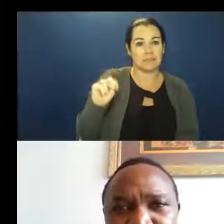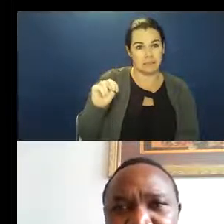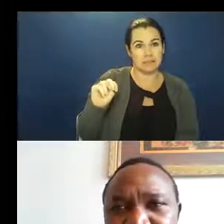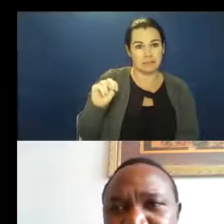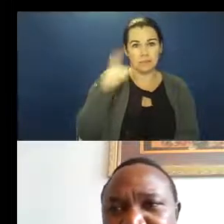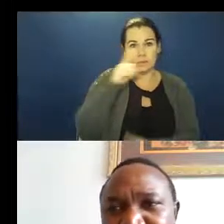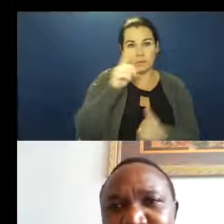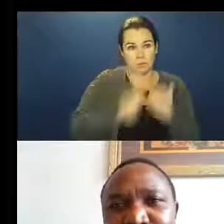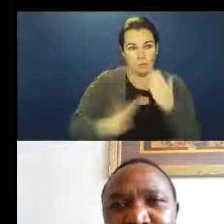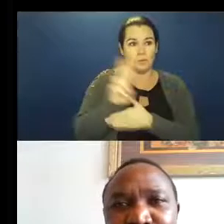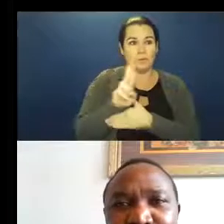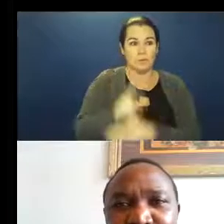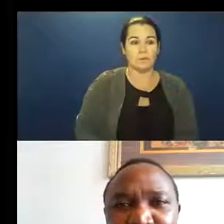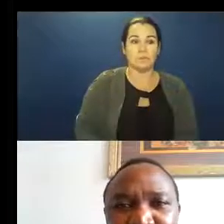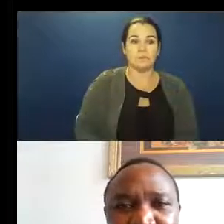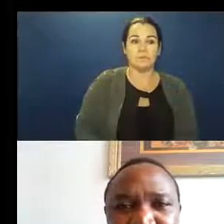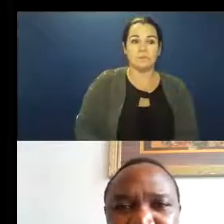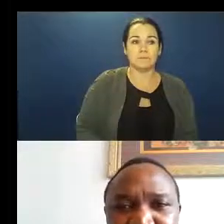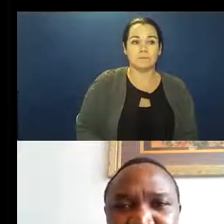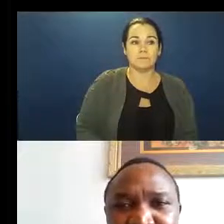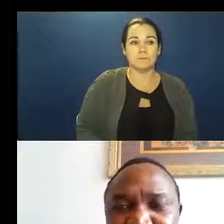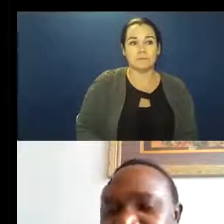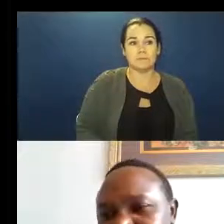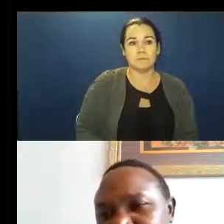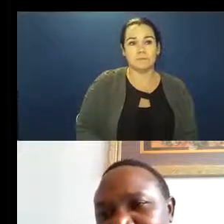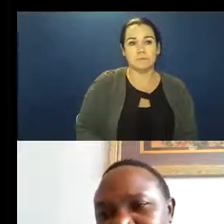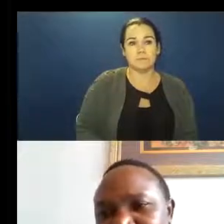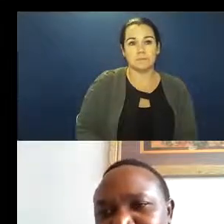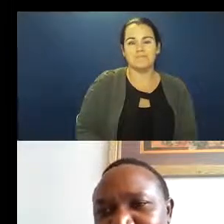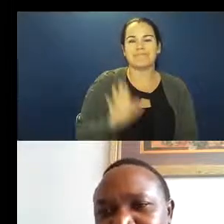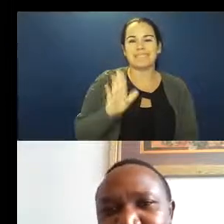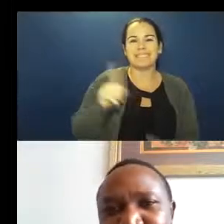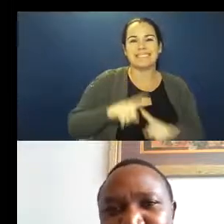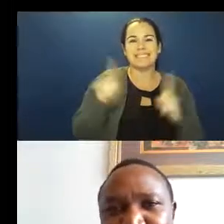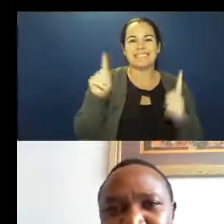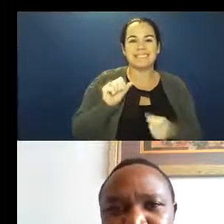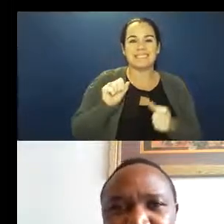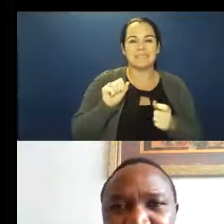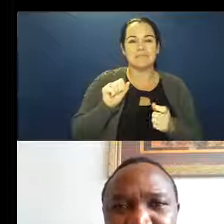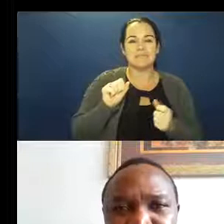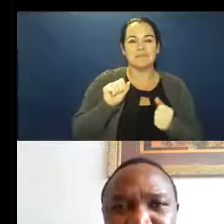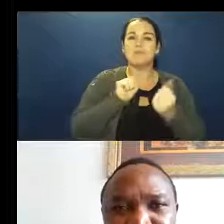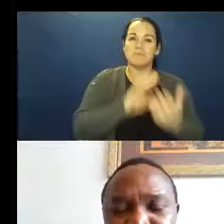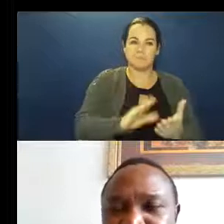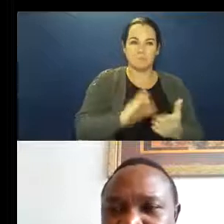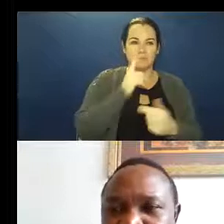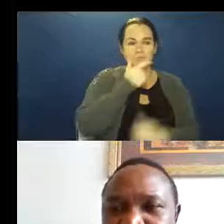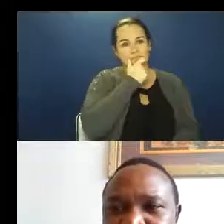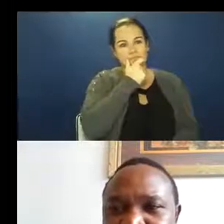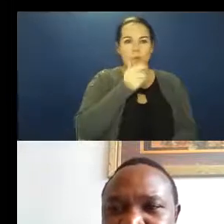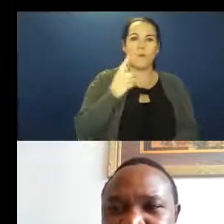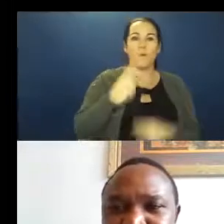whereby it's really the different way of looking at what NIDILRR normally calls